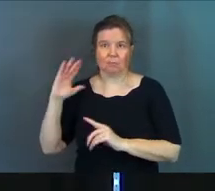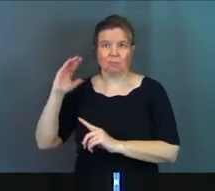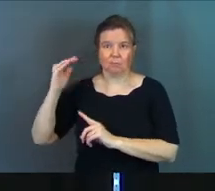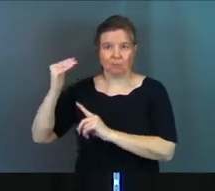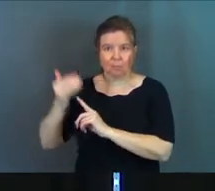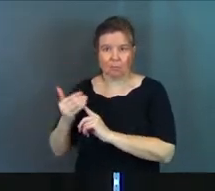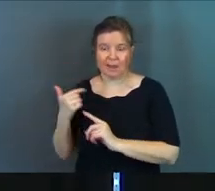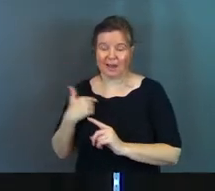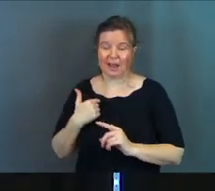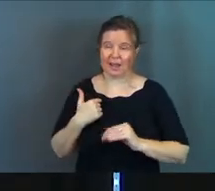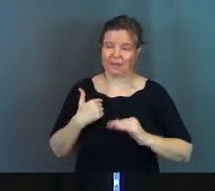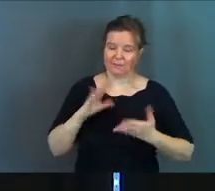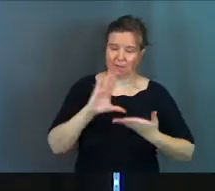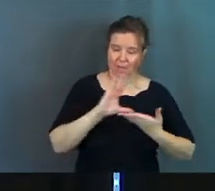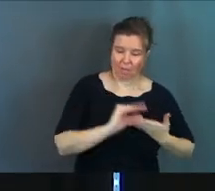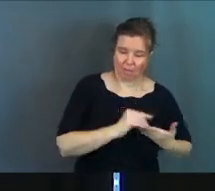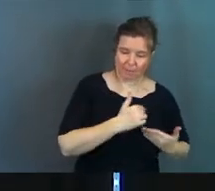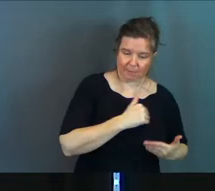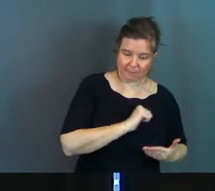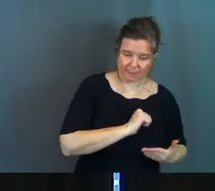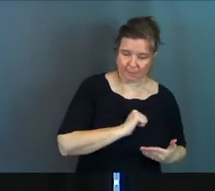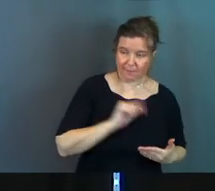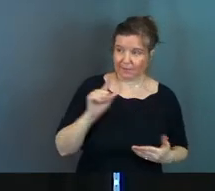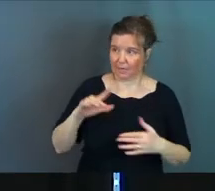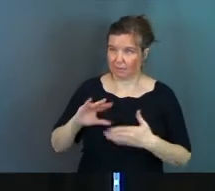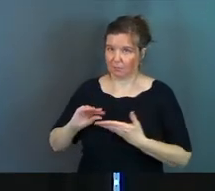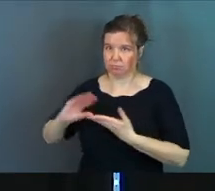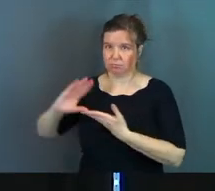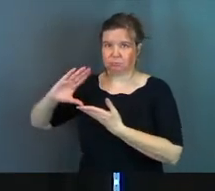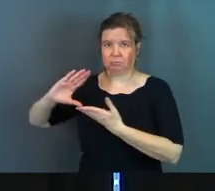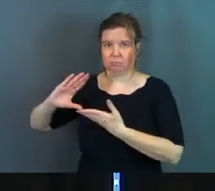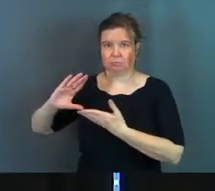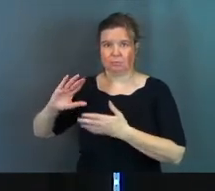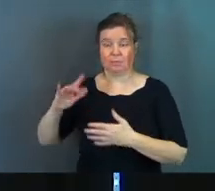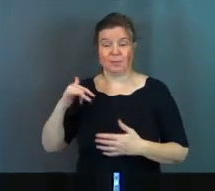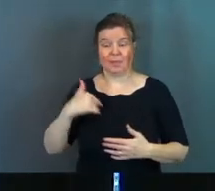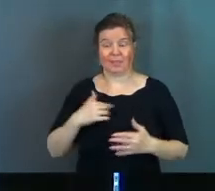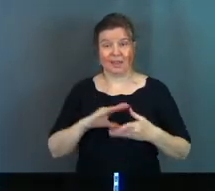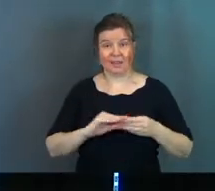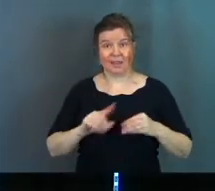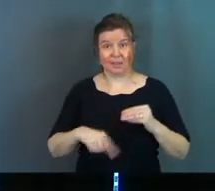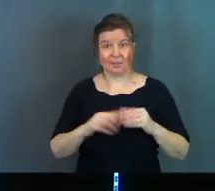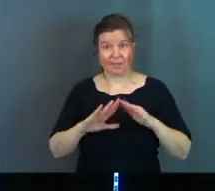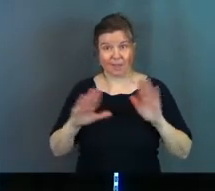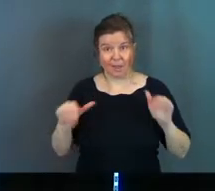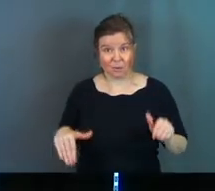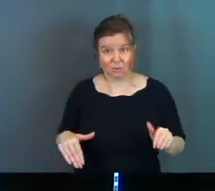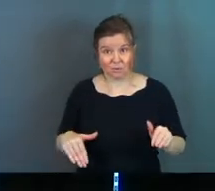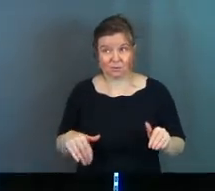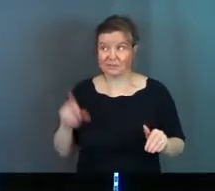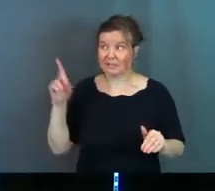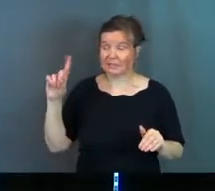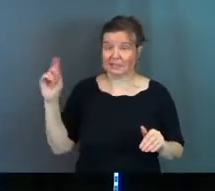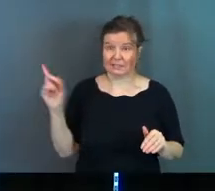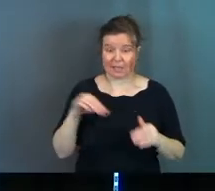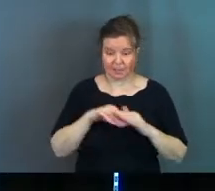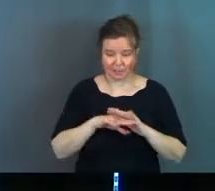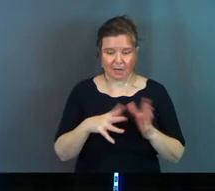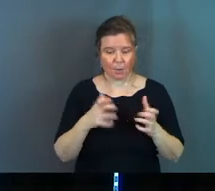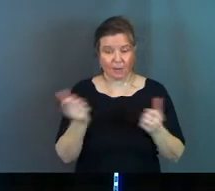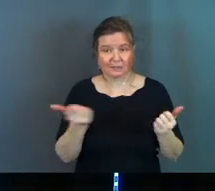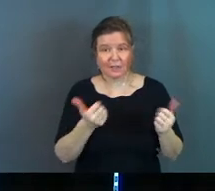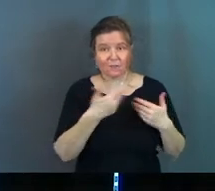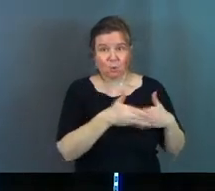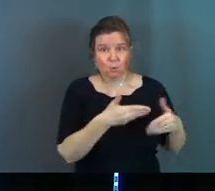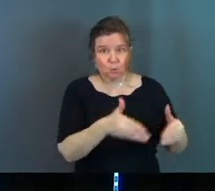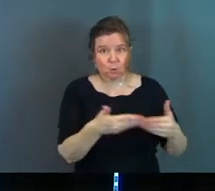I've got to stand down, and I got to let him take over. Because that little illustration about the house, he's coming in, and he wants